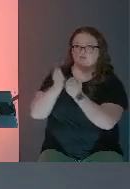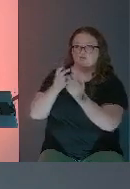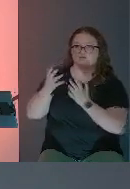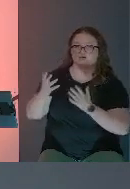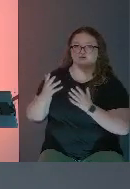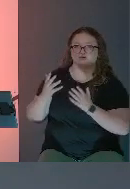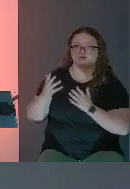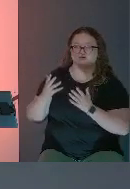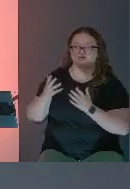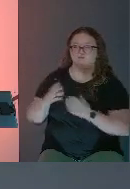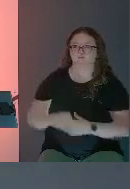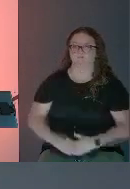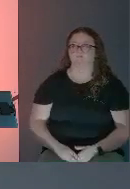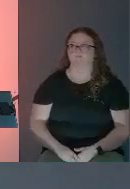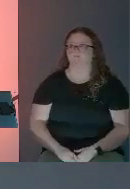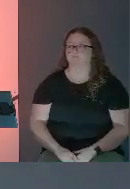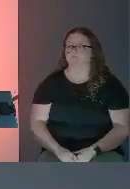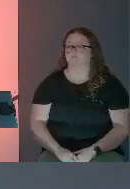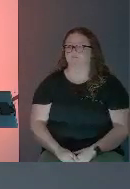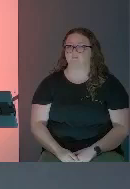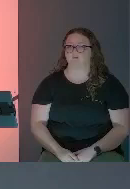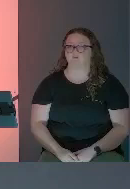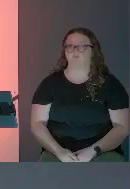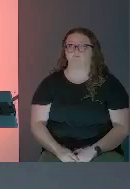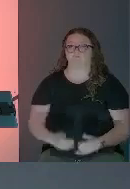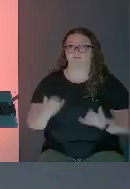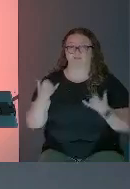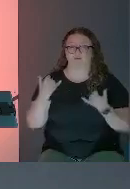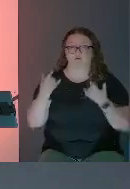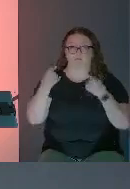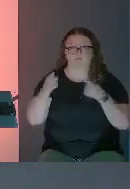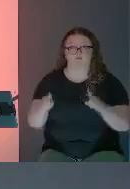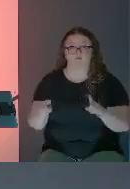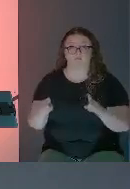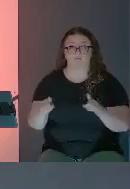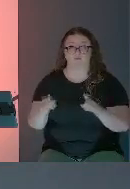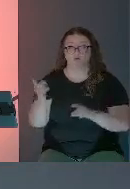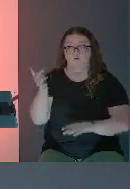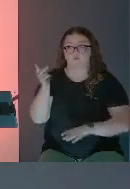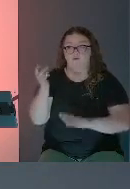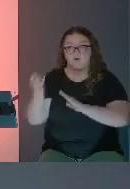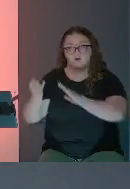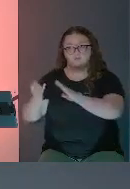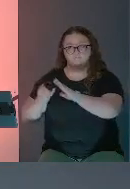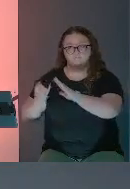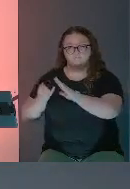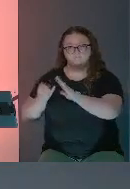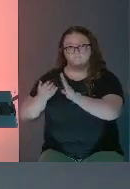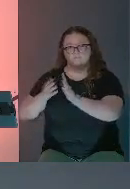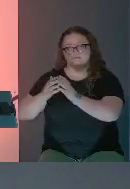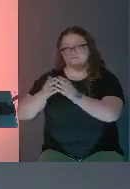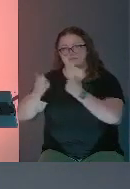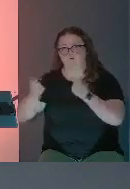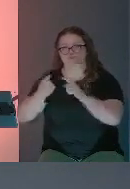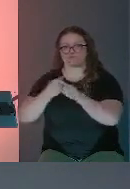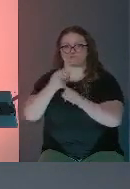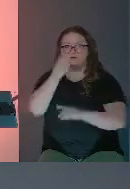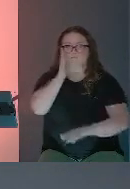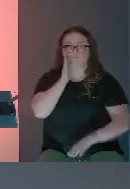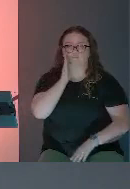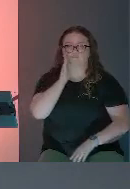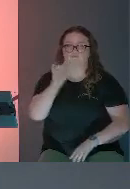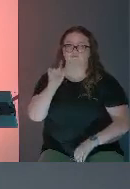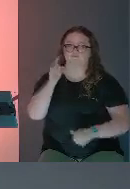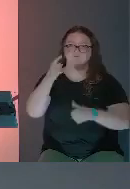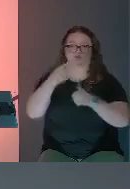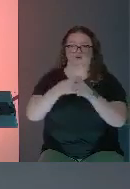Isolation. Now they're isolated from God. And for the first time in human history,